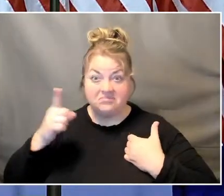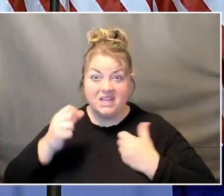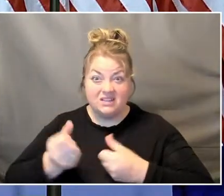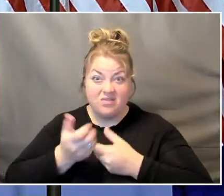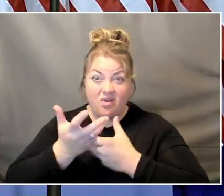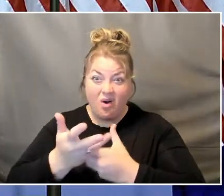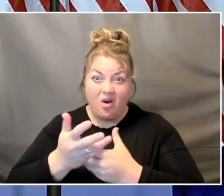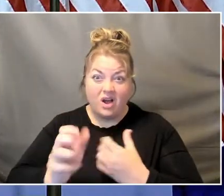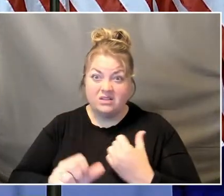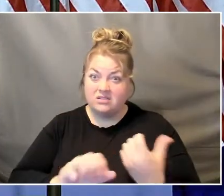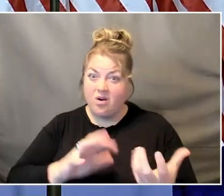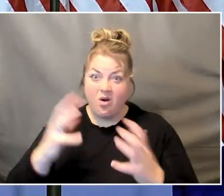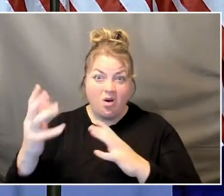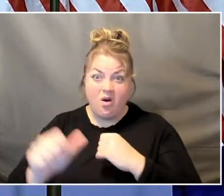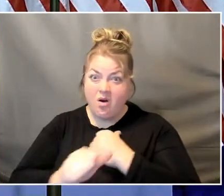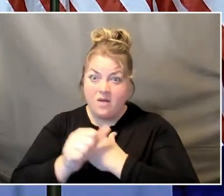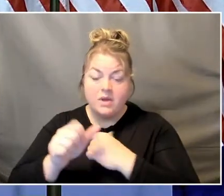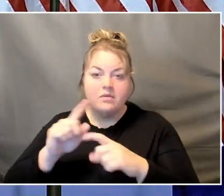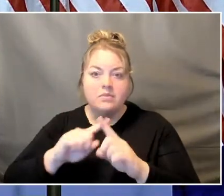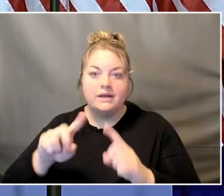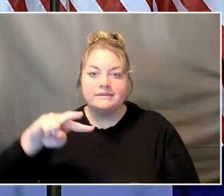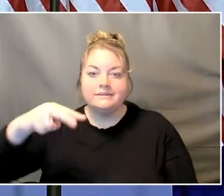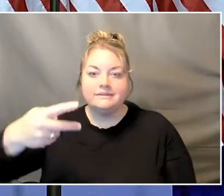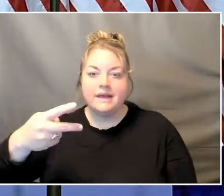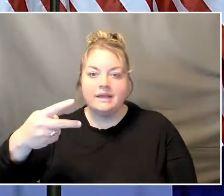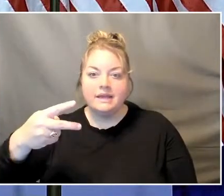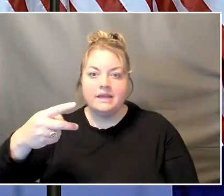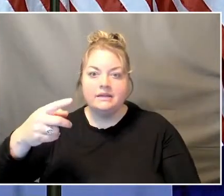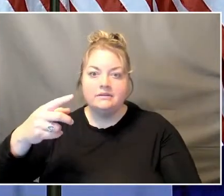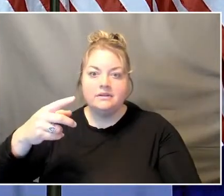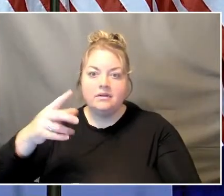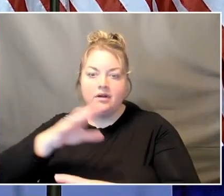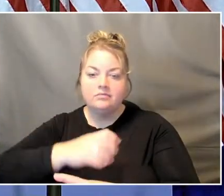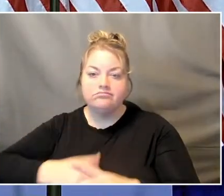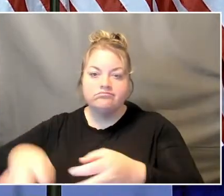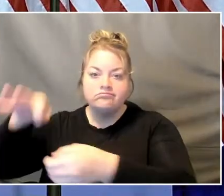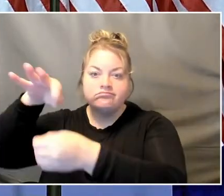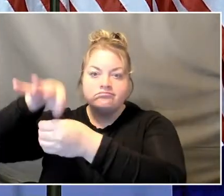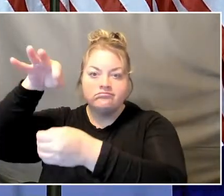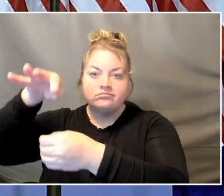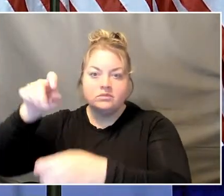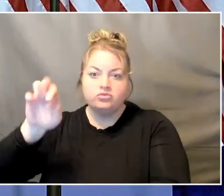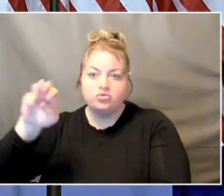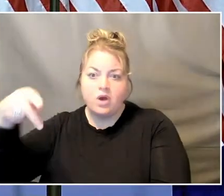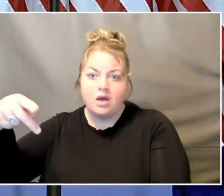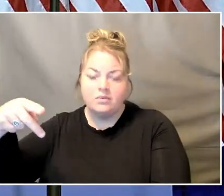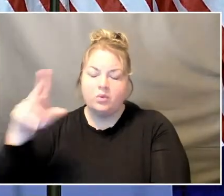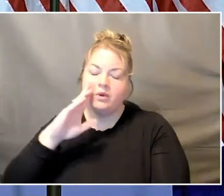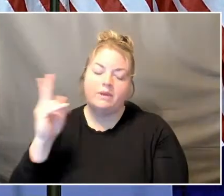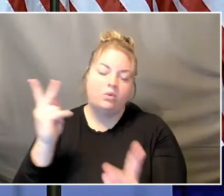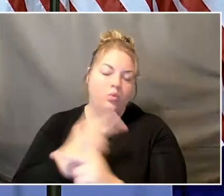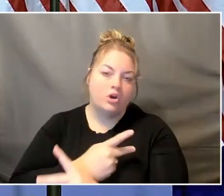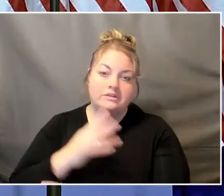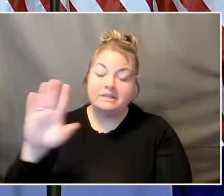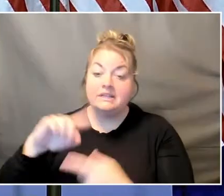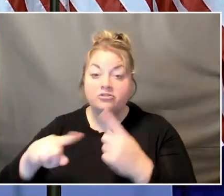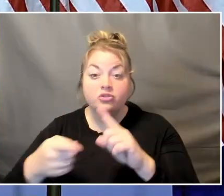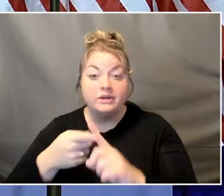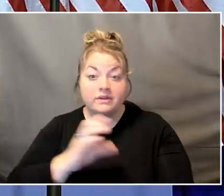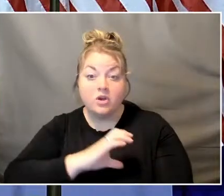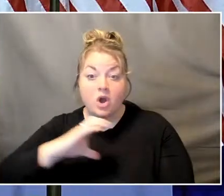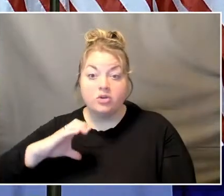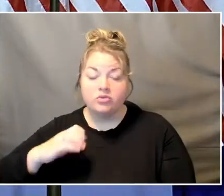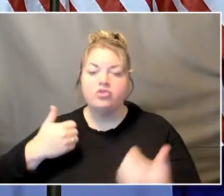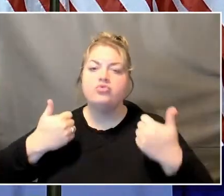a second Trump term would be even worse. His friends in the United States Congress are trying to pass a